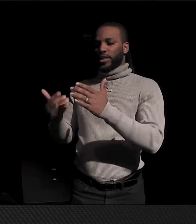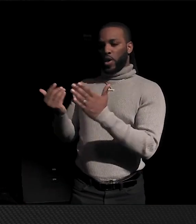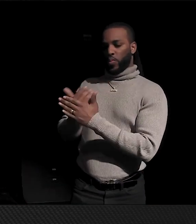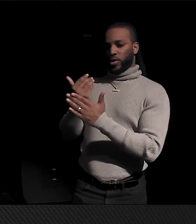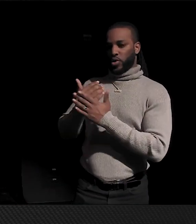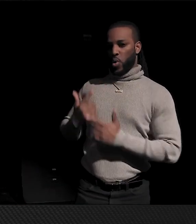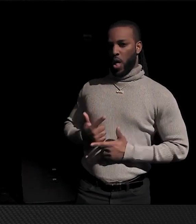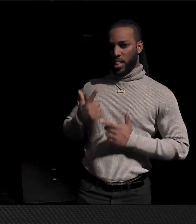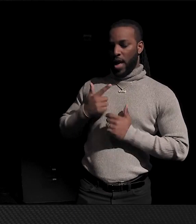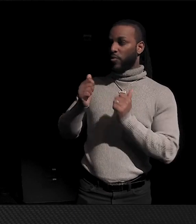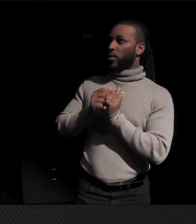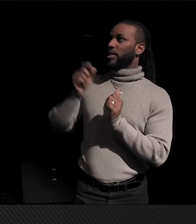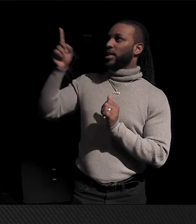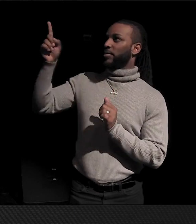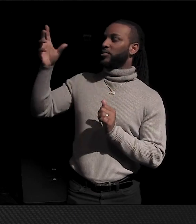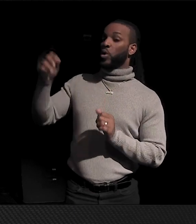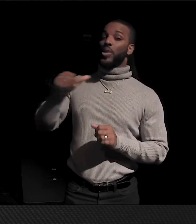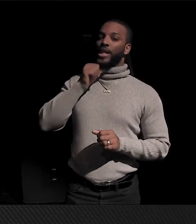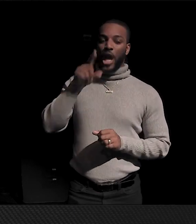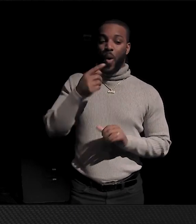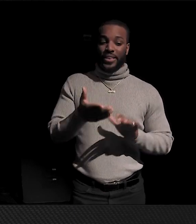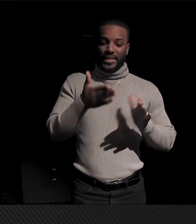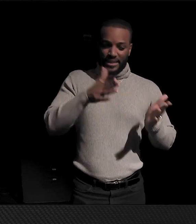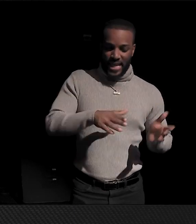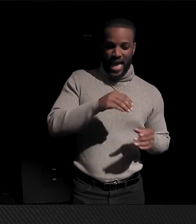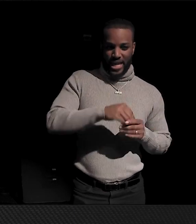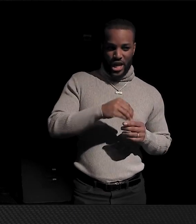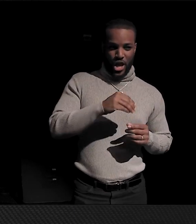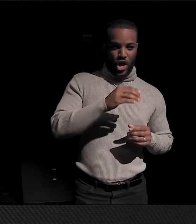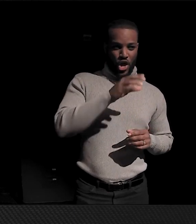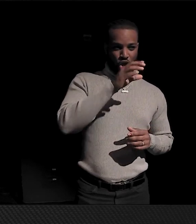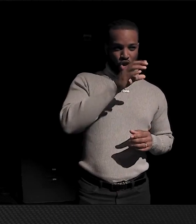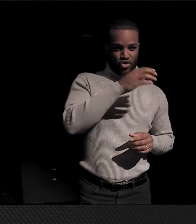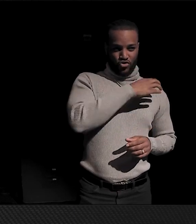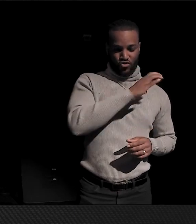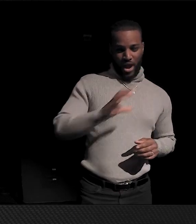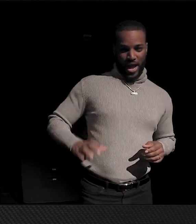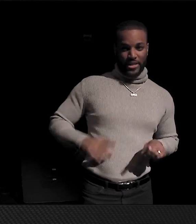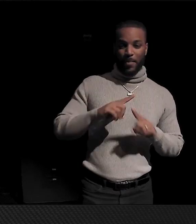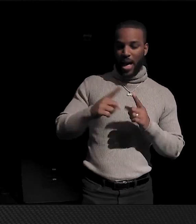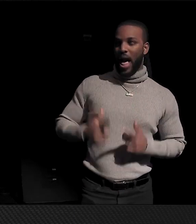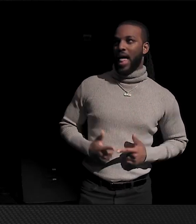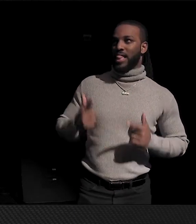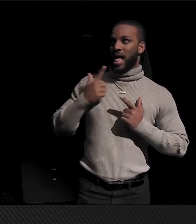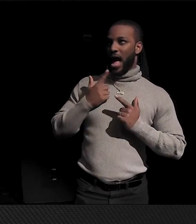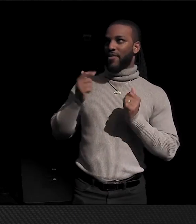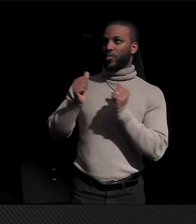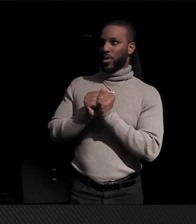him. So they're not only dead in Christ, but they are alive with him.